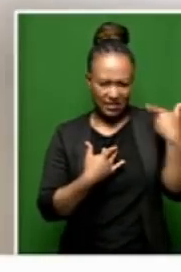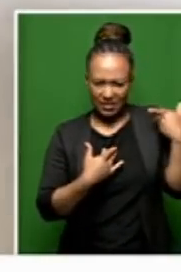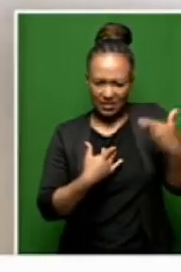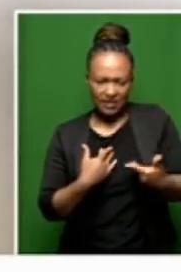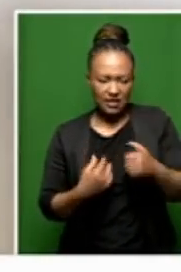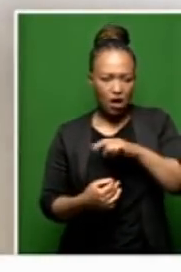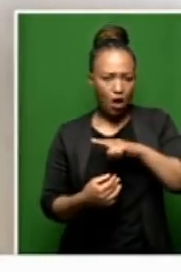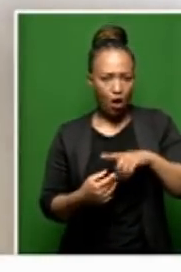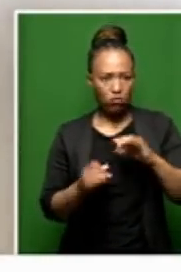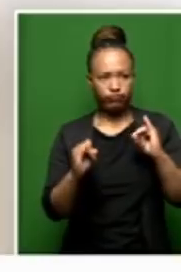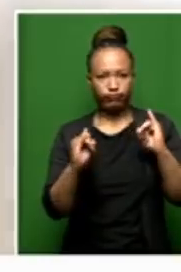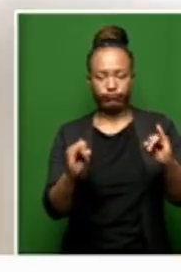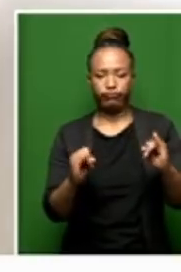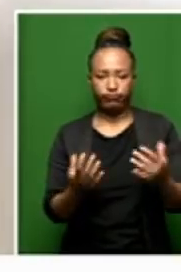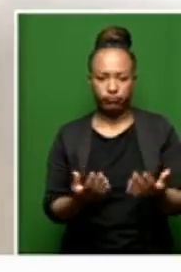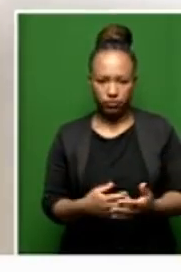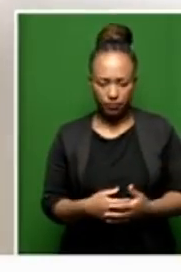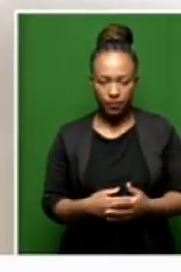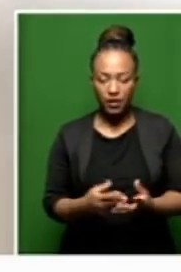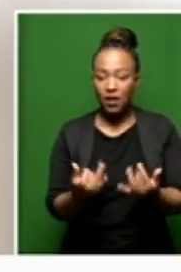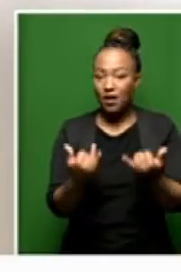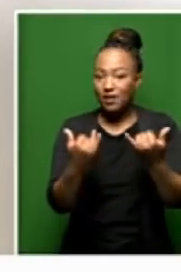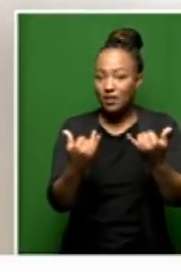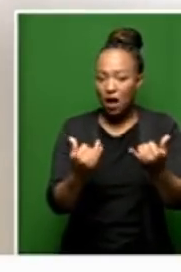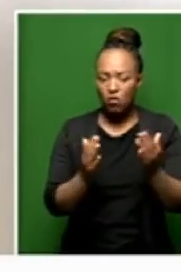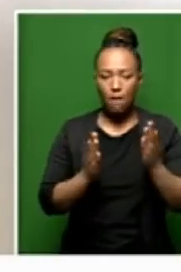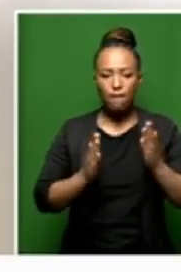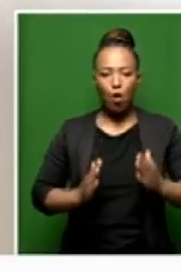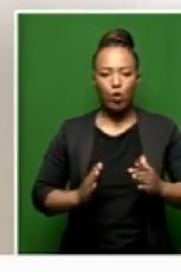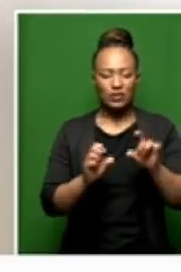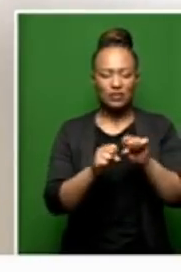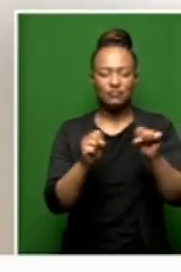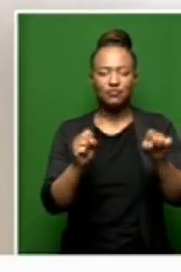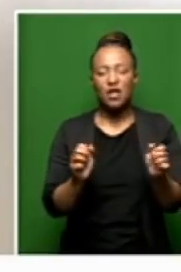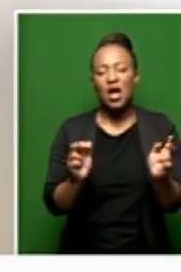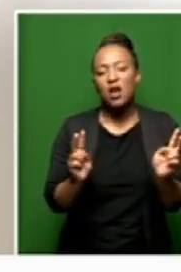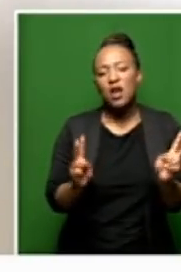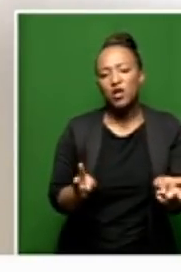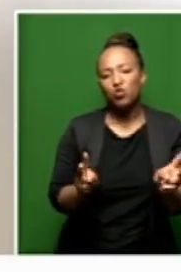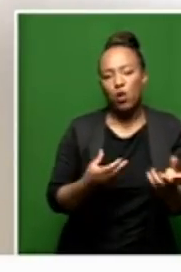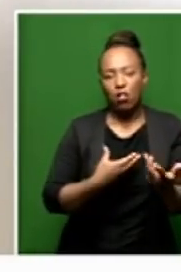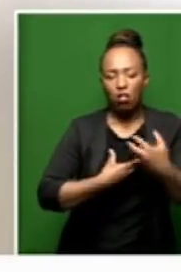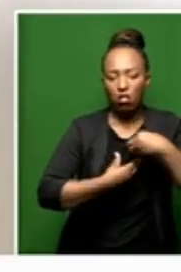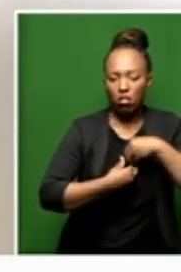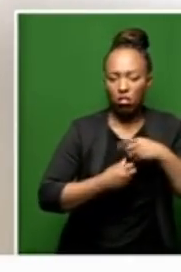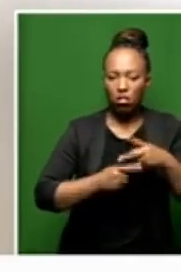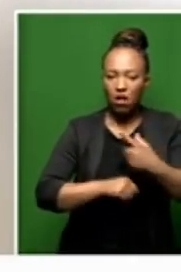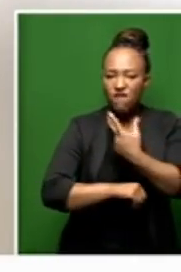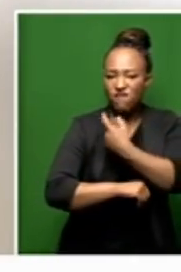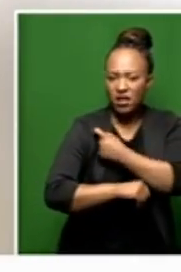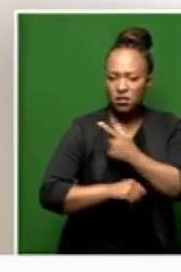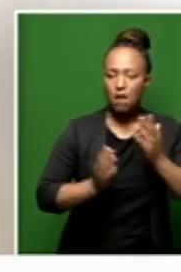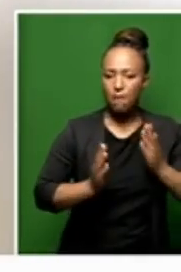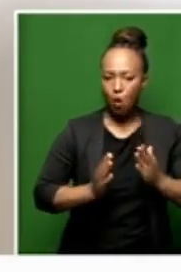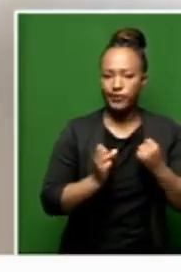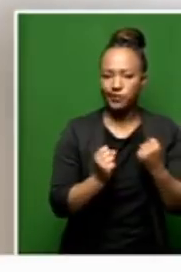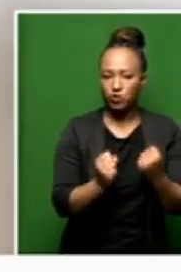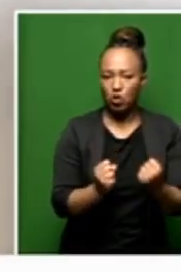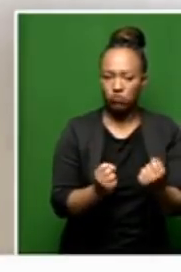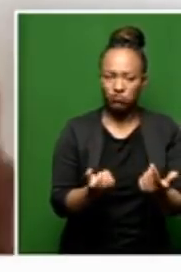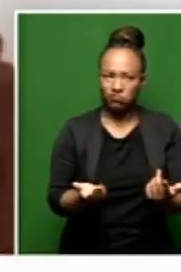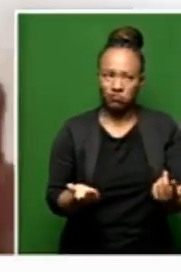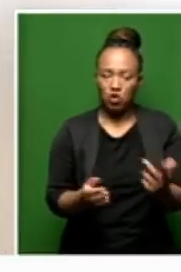than currently. And looking at our current immune systems, natural immunity, vaccine immunity, it does not make sense. So it's